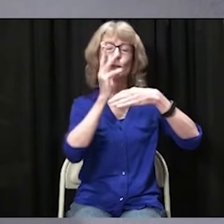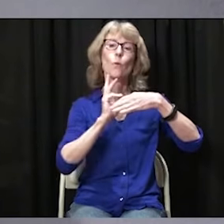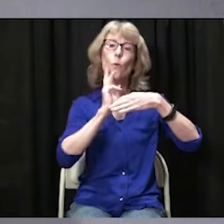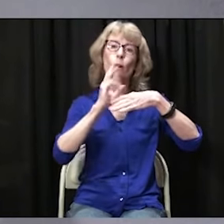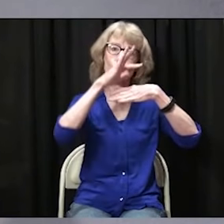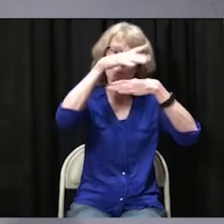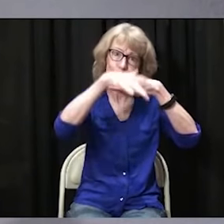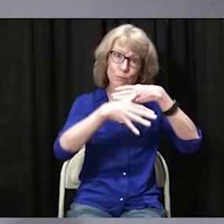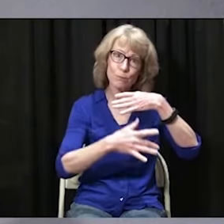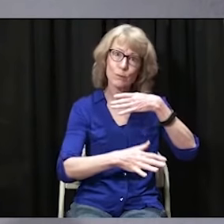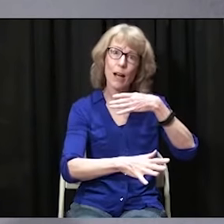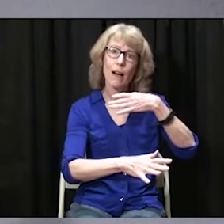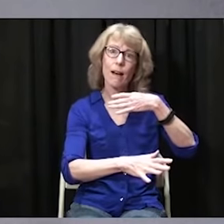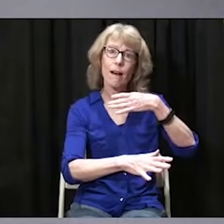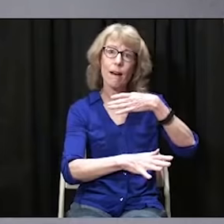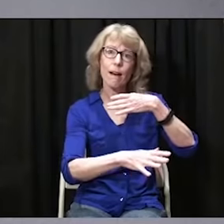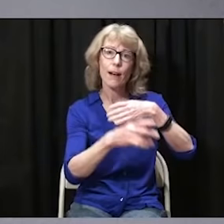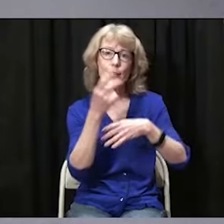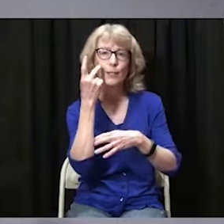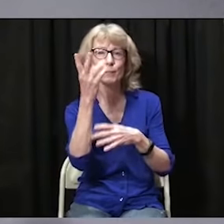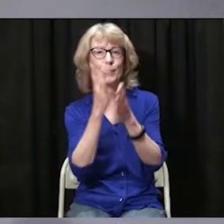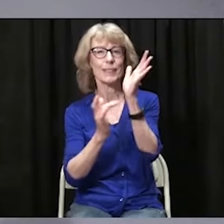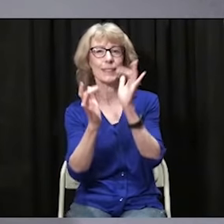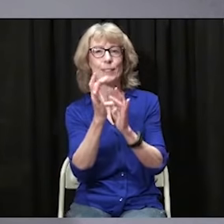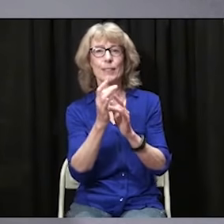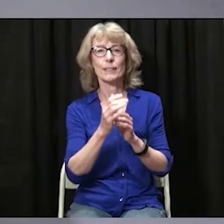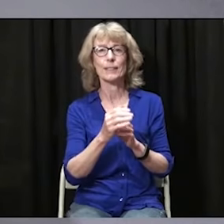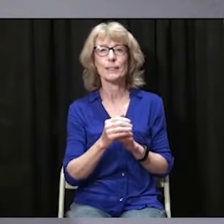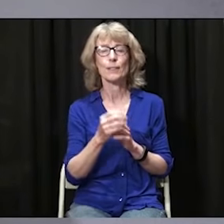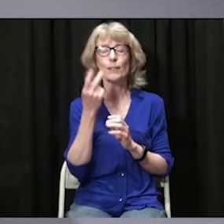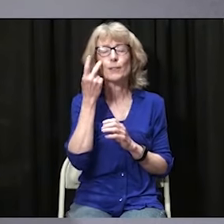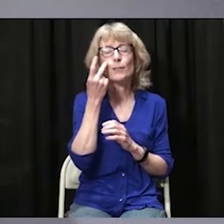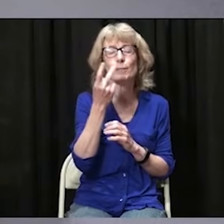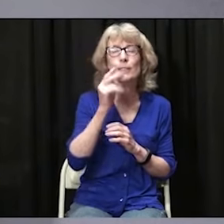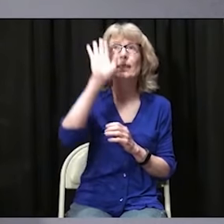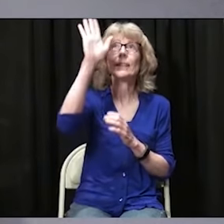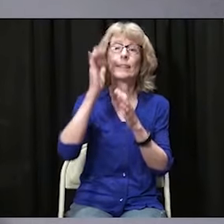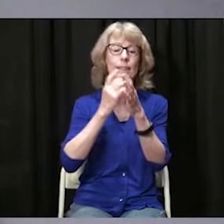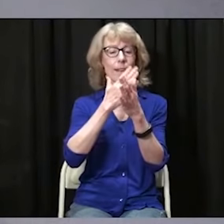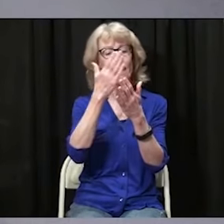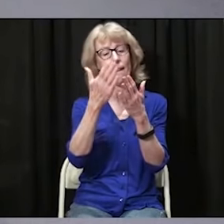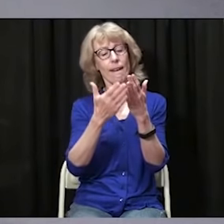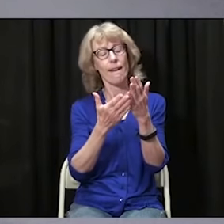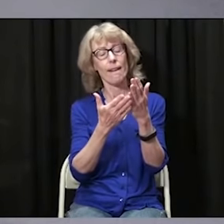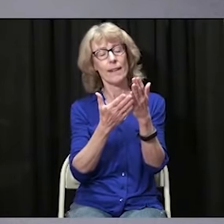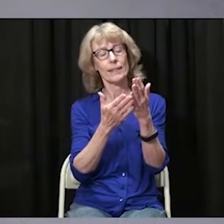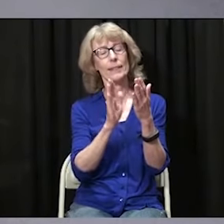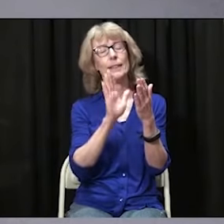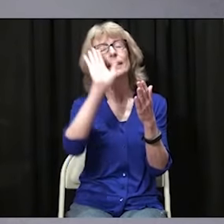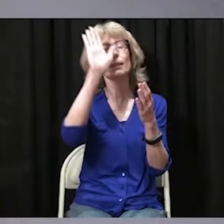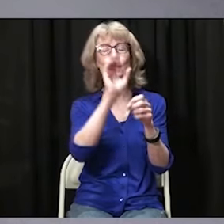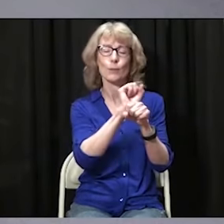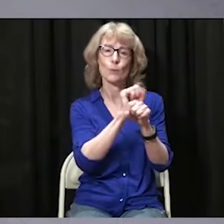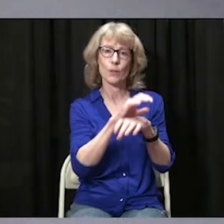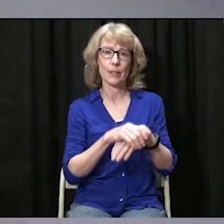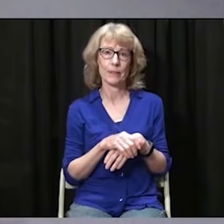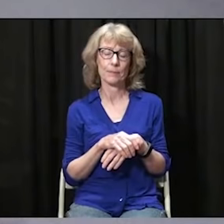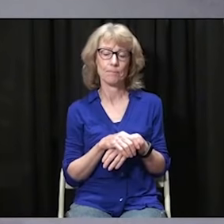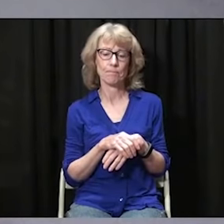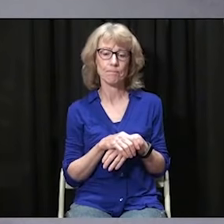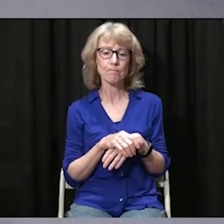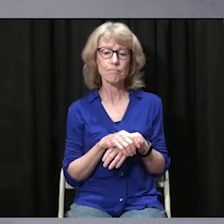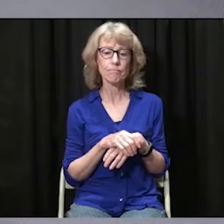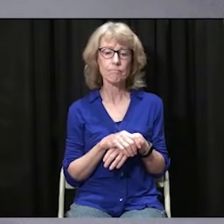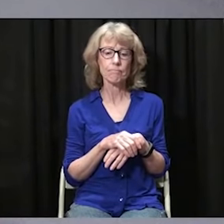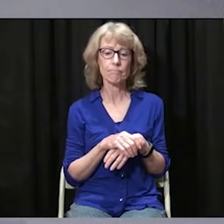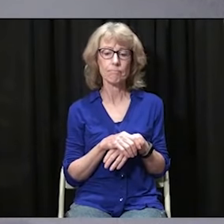His fingerprints are absolutely everywhere. Just a few days ago, Mary and I were taking a hike in